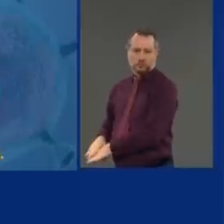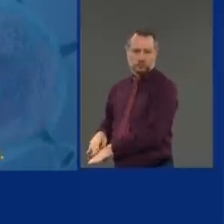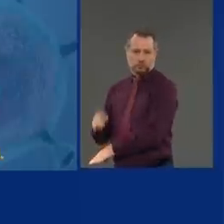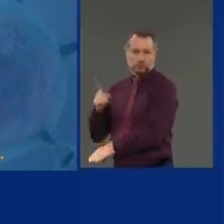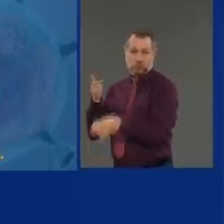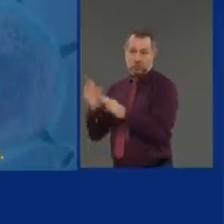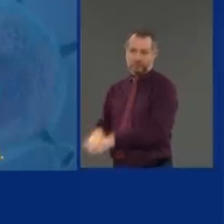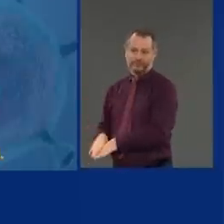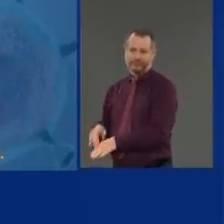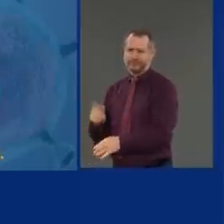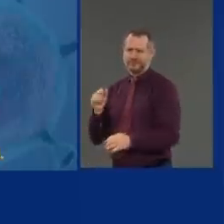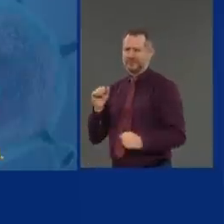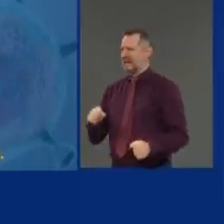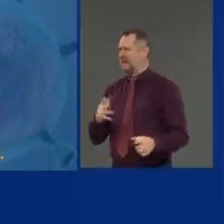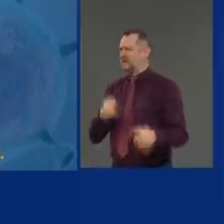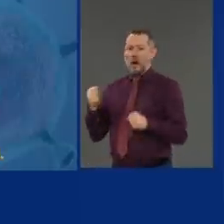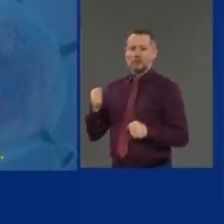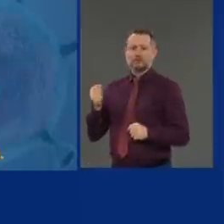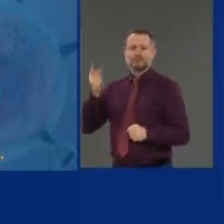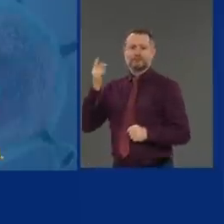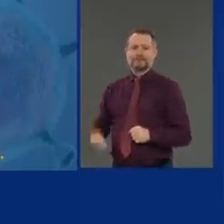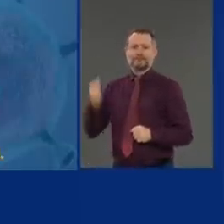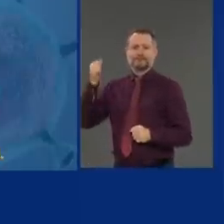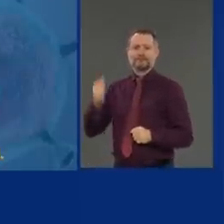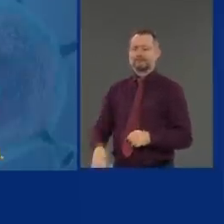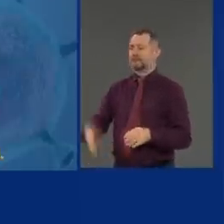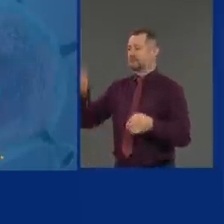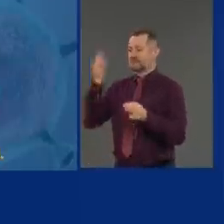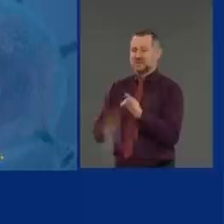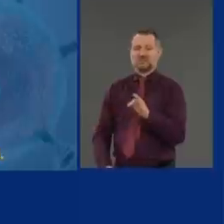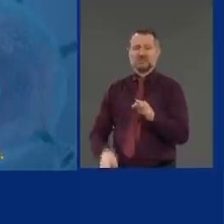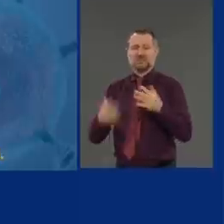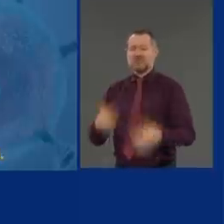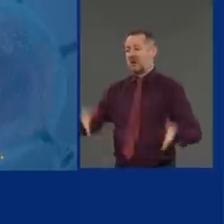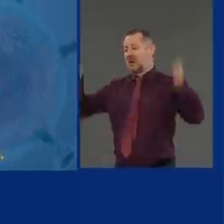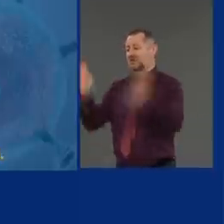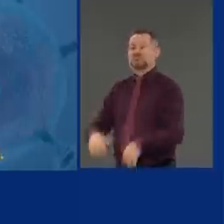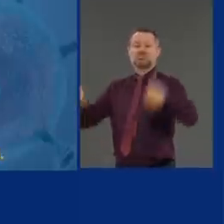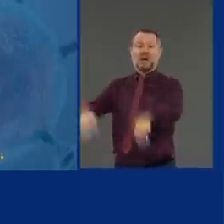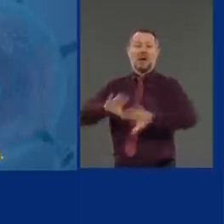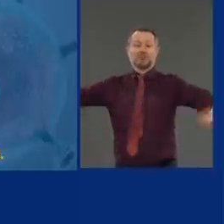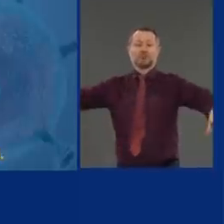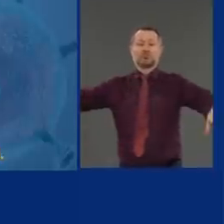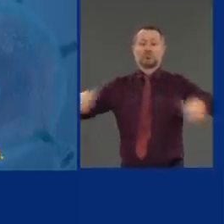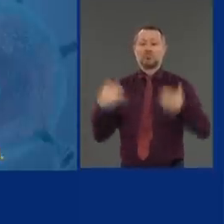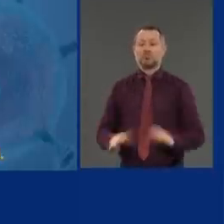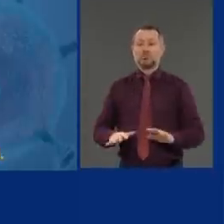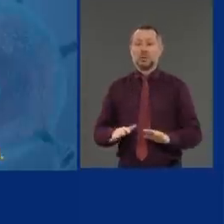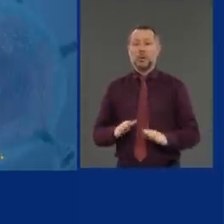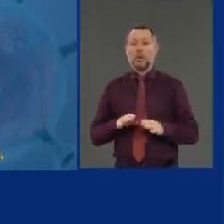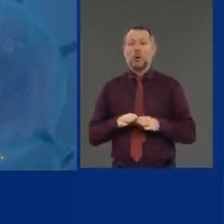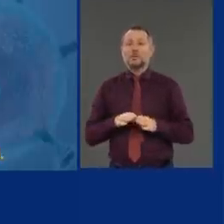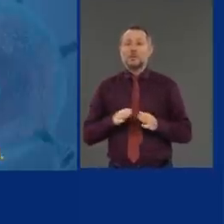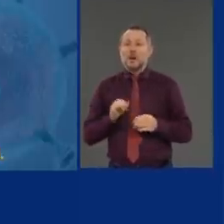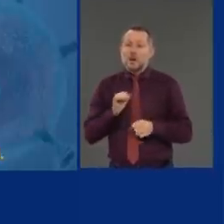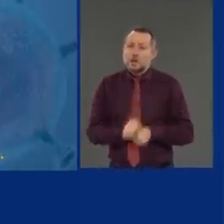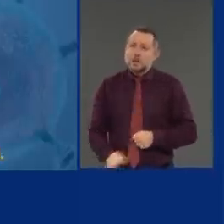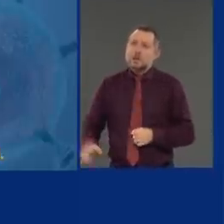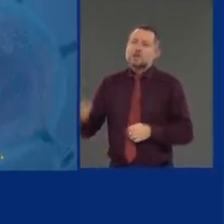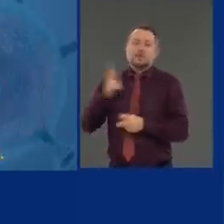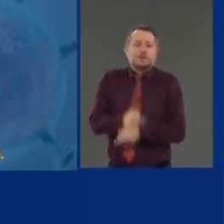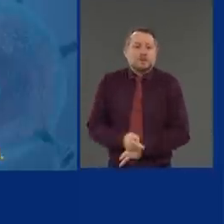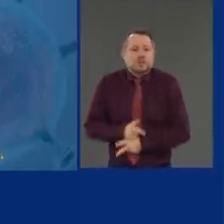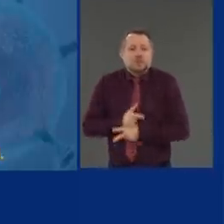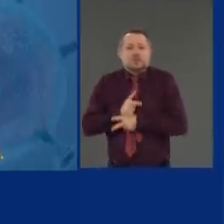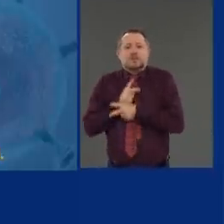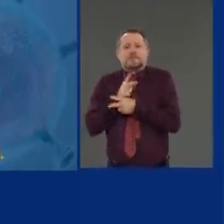was simple. Everything is closed. Reopening is more delicate and more nuanced. And if